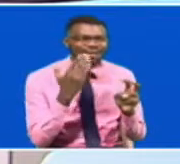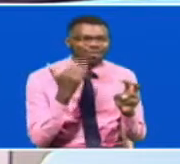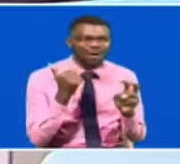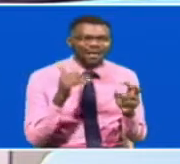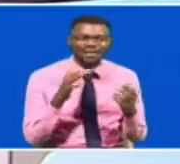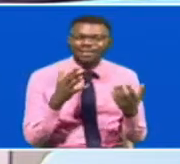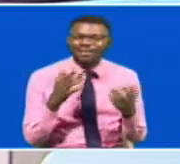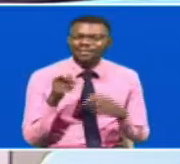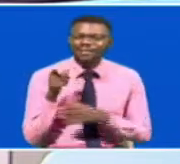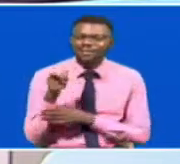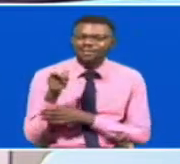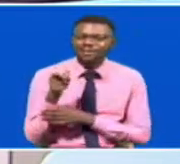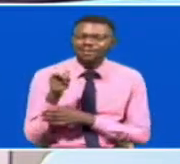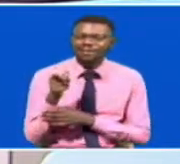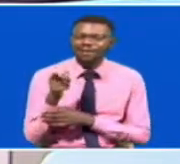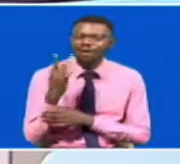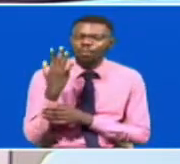not